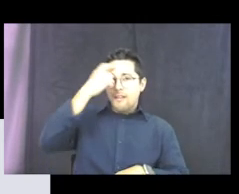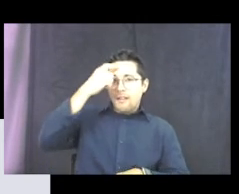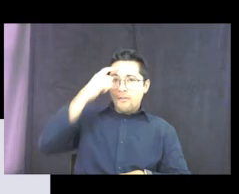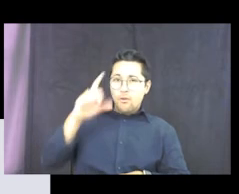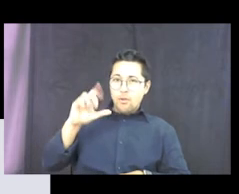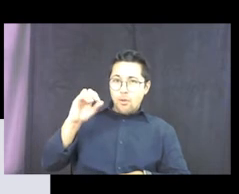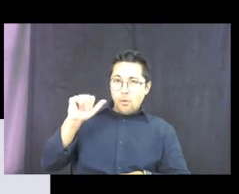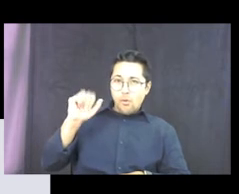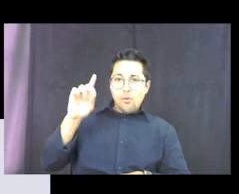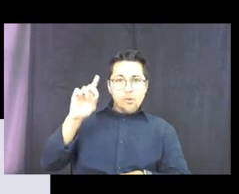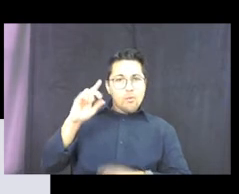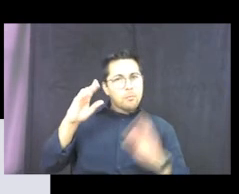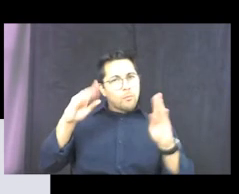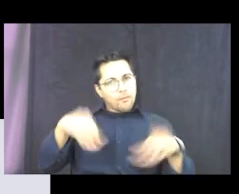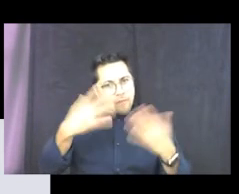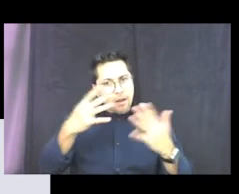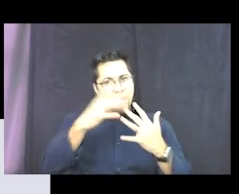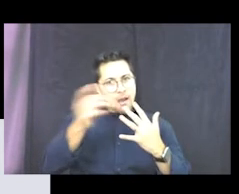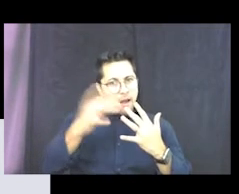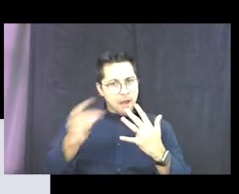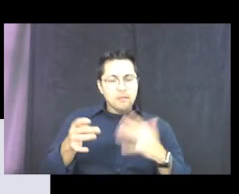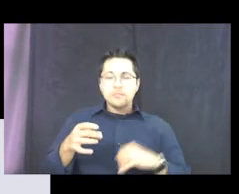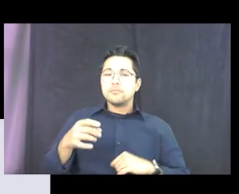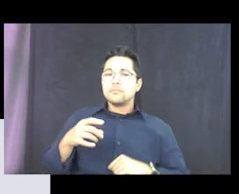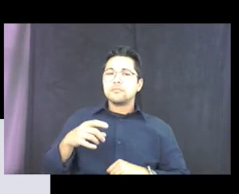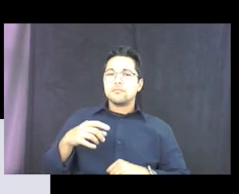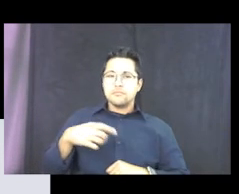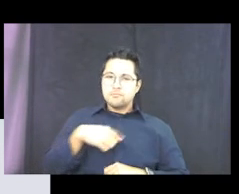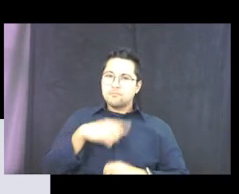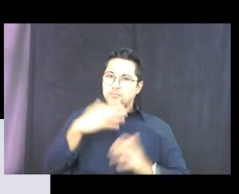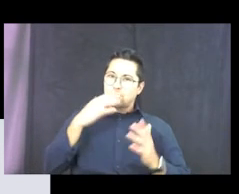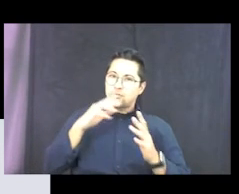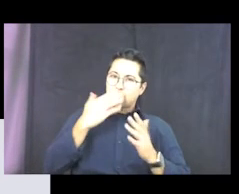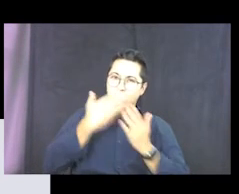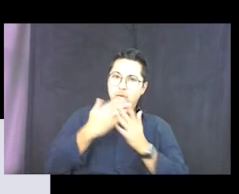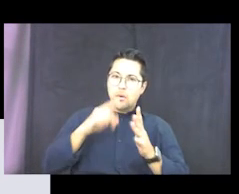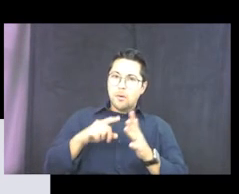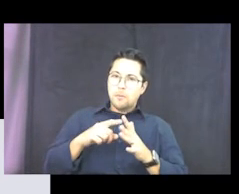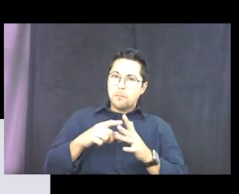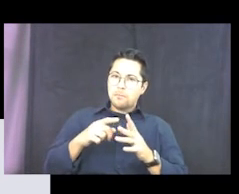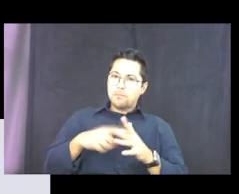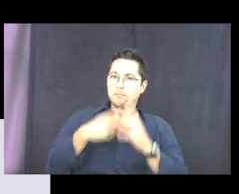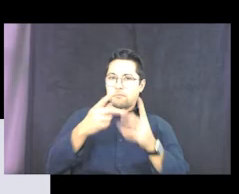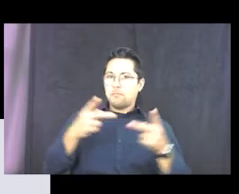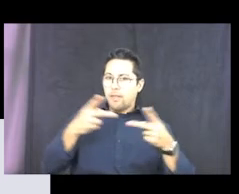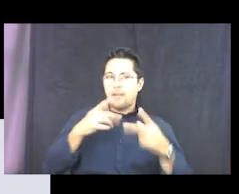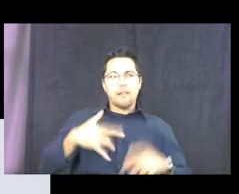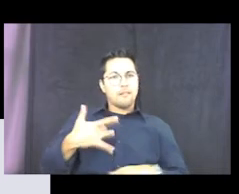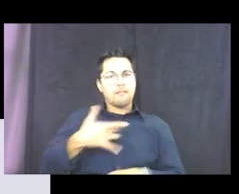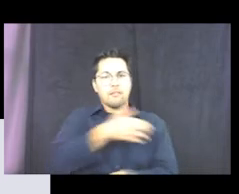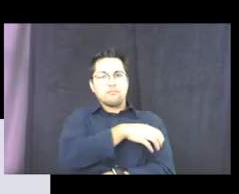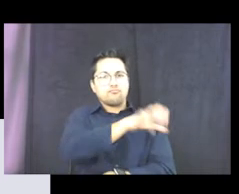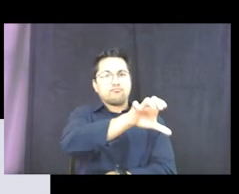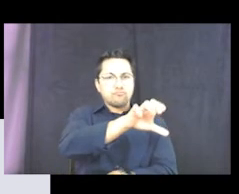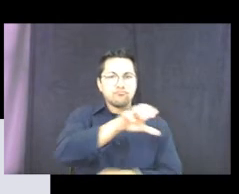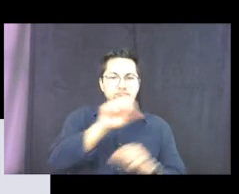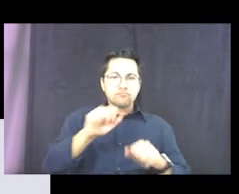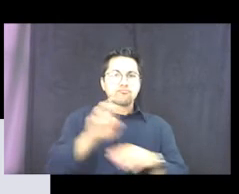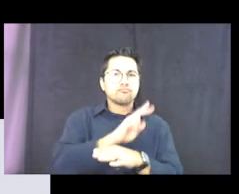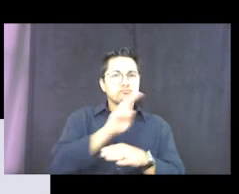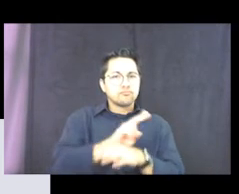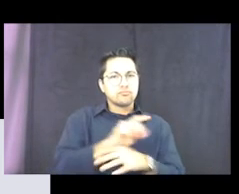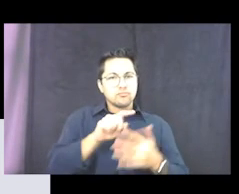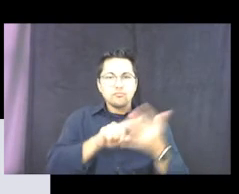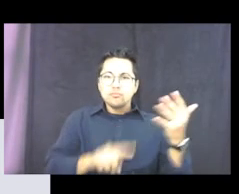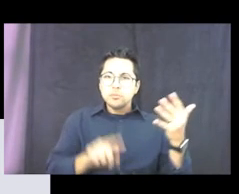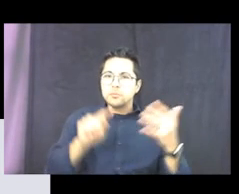and giving options for a choice. We're set off into a good place for them to be empowered to use these